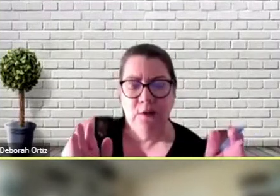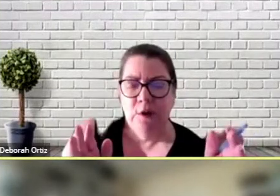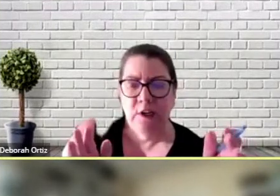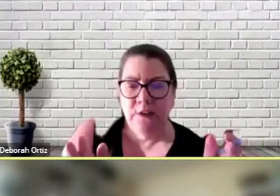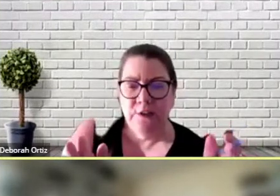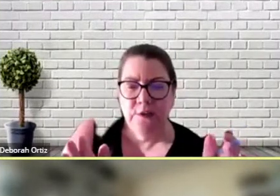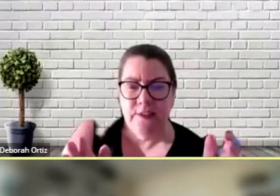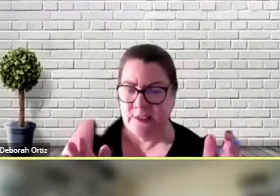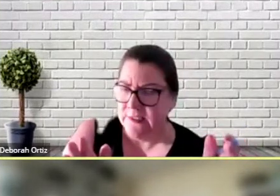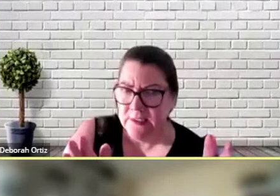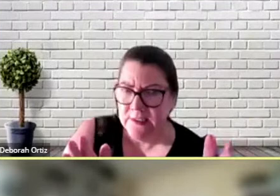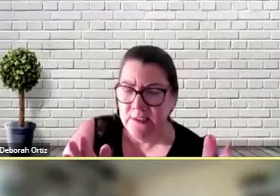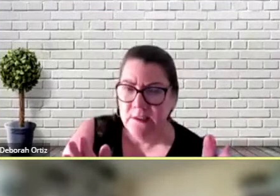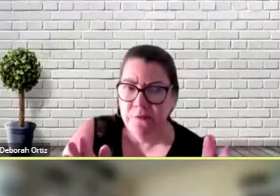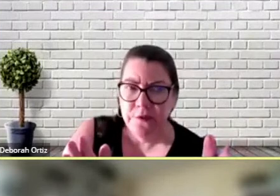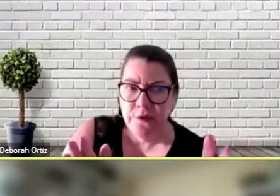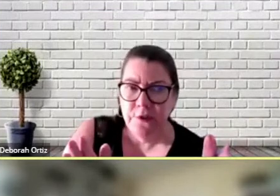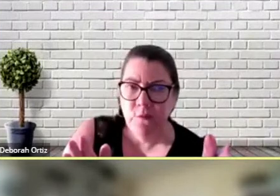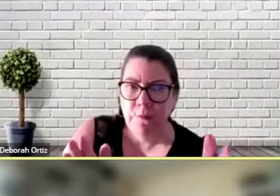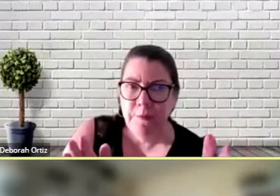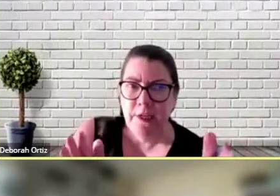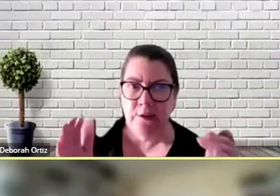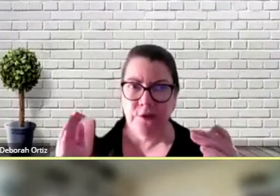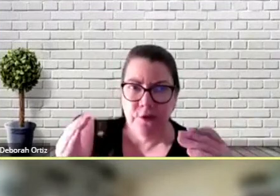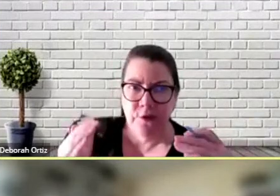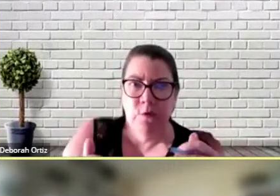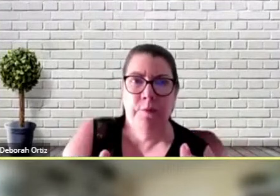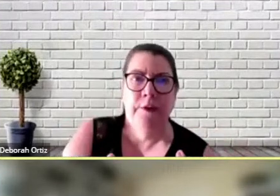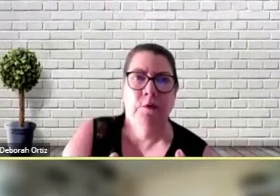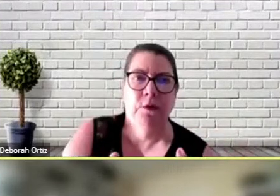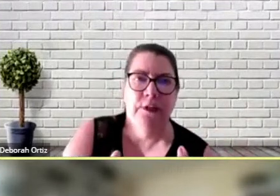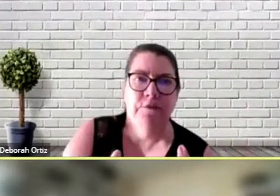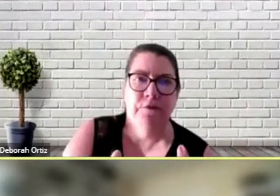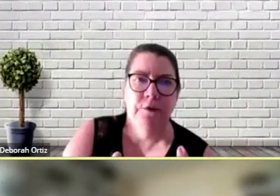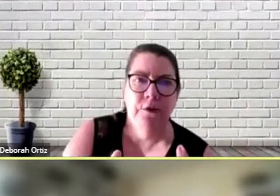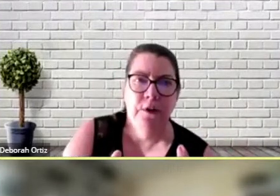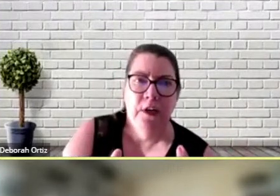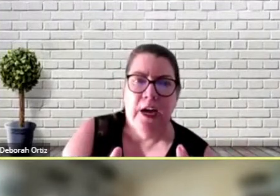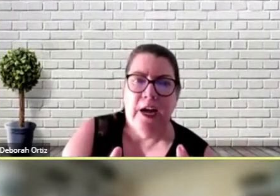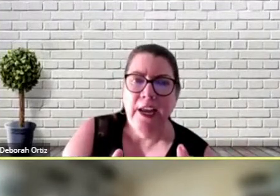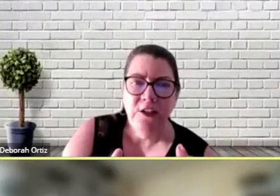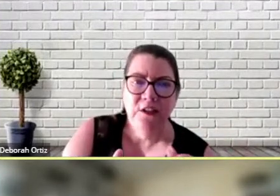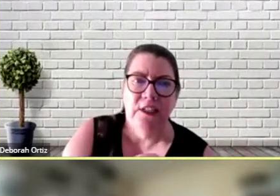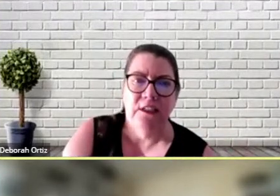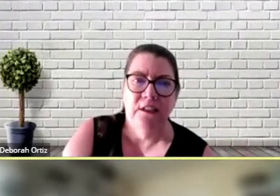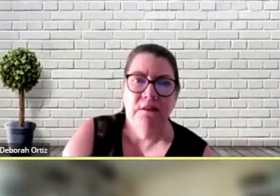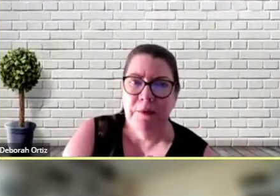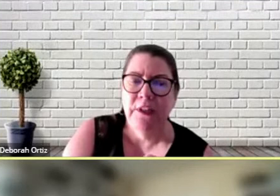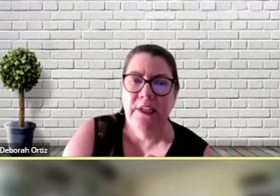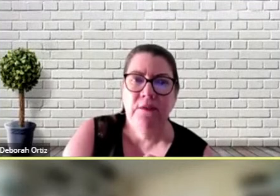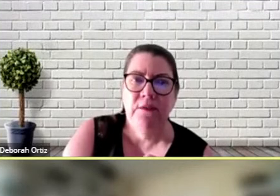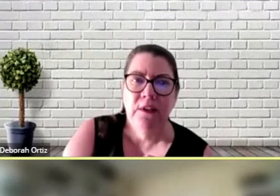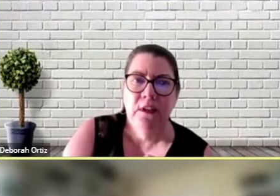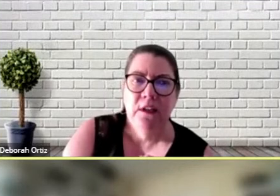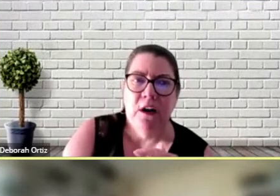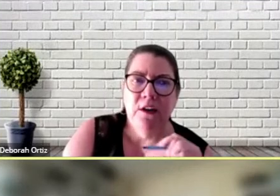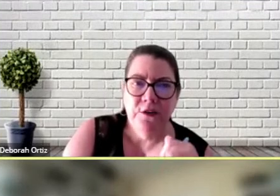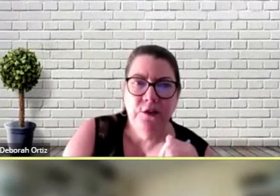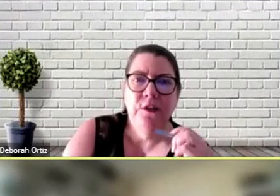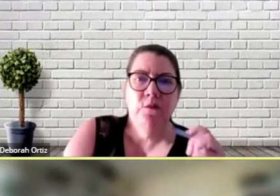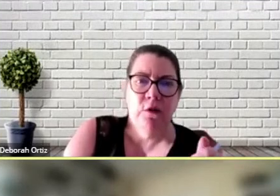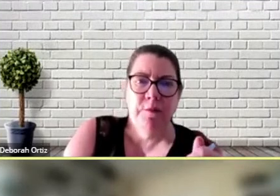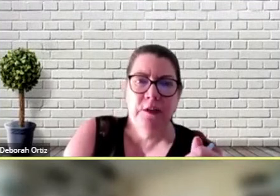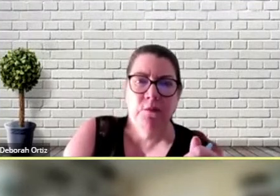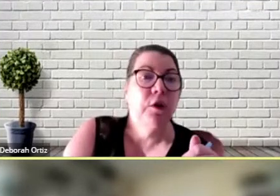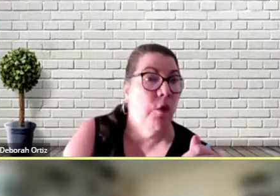to, well, it'll serve as a disincentive for student enrollment, and our student enrollment will go down further. I actually believe